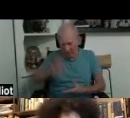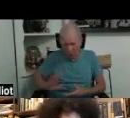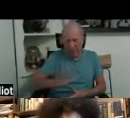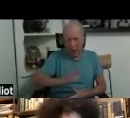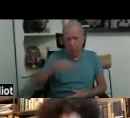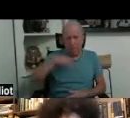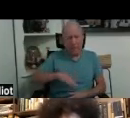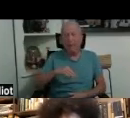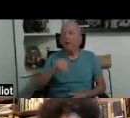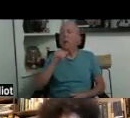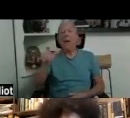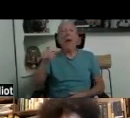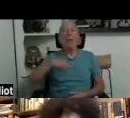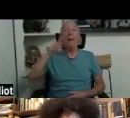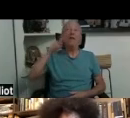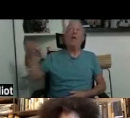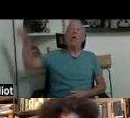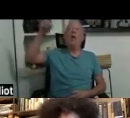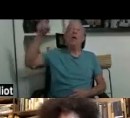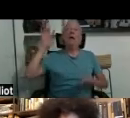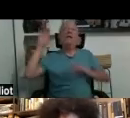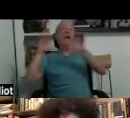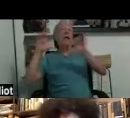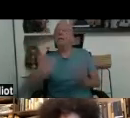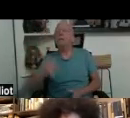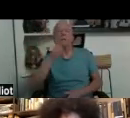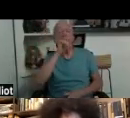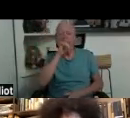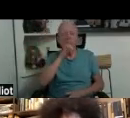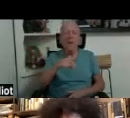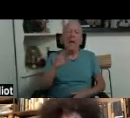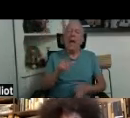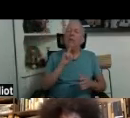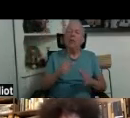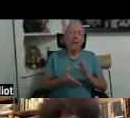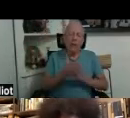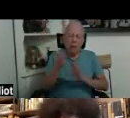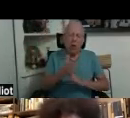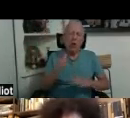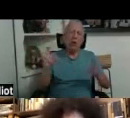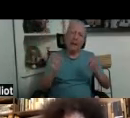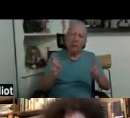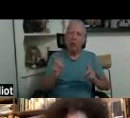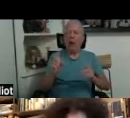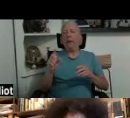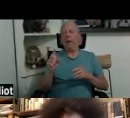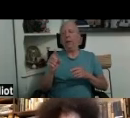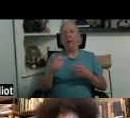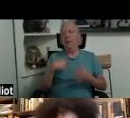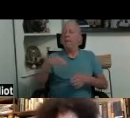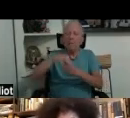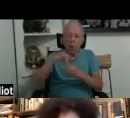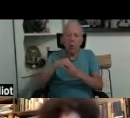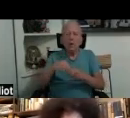not some other investors. And cooperatives work on democratic terms. So they vote, they elect